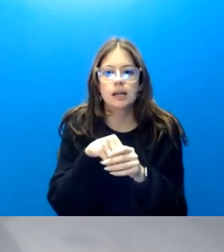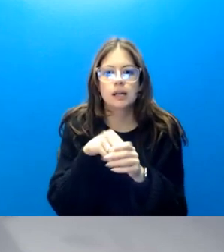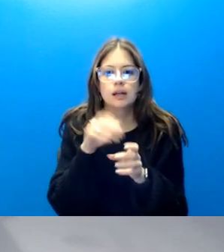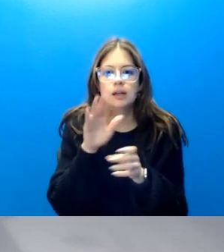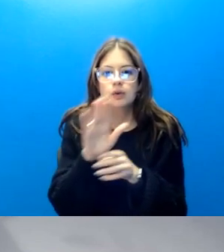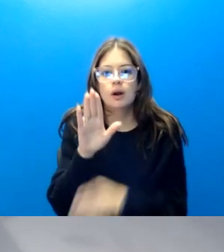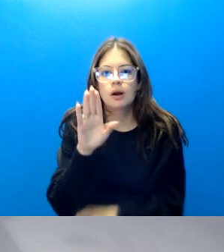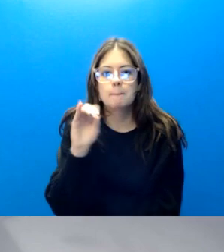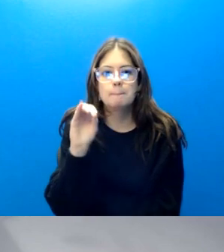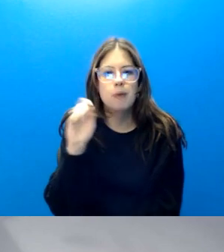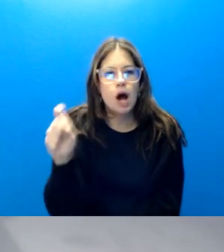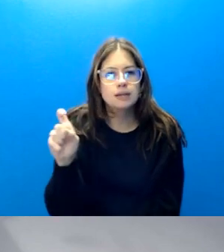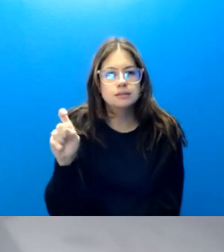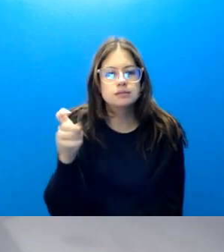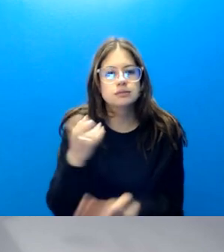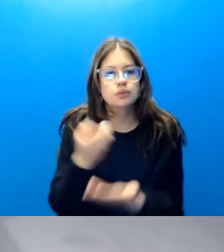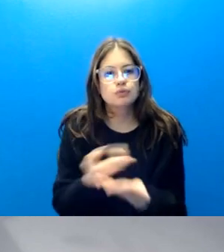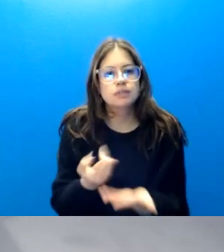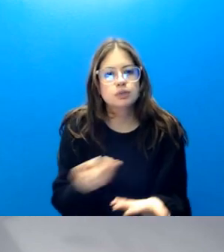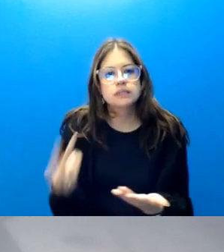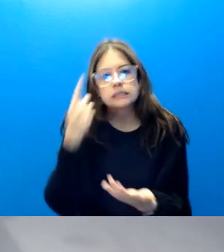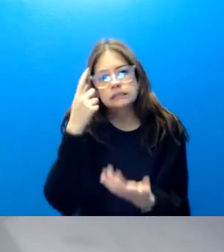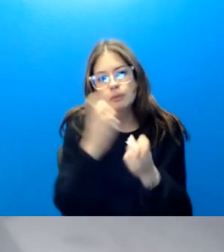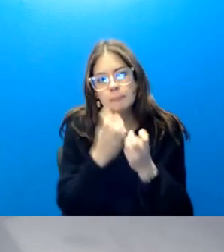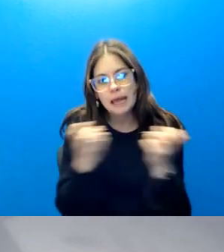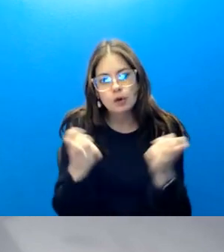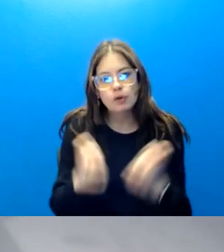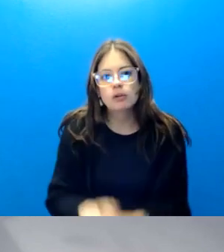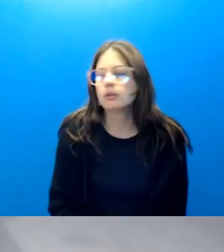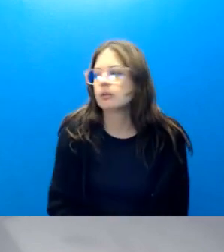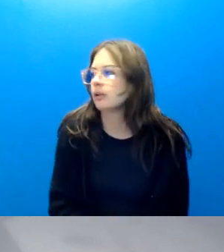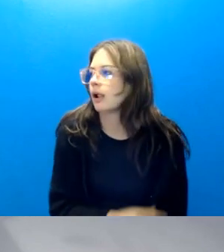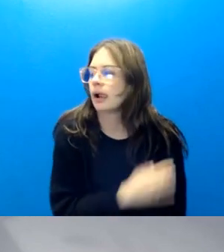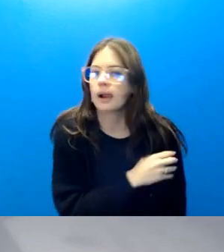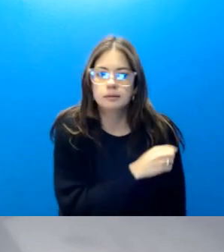the box under resources for panel. I'm going to try to load it in the chat.